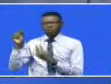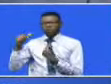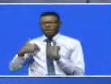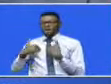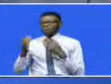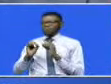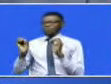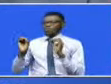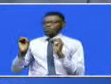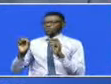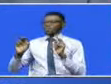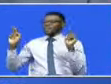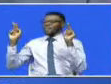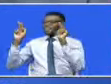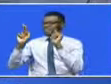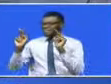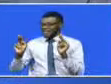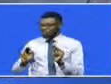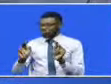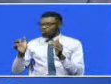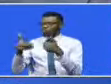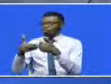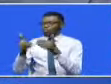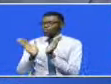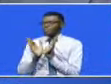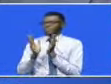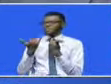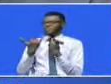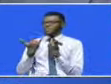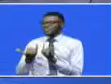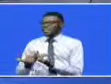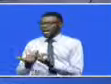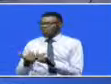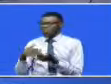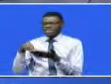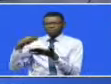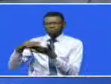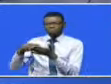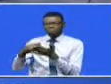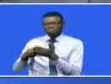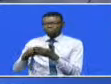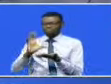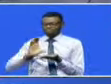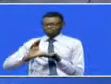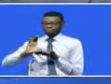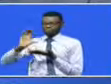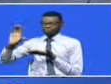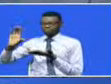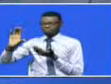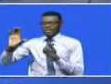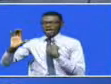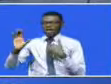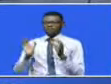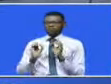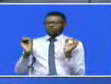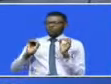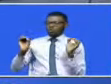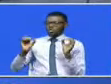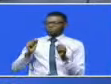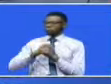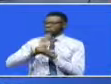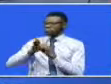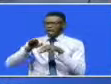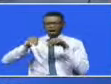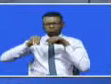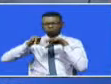the international community at this point in time does not have extra cash to throw around. Yes. COVID has hit the entire